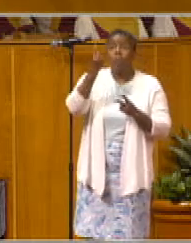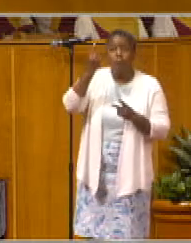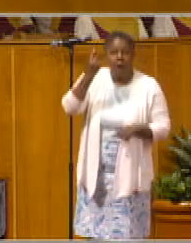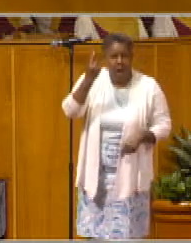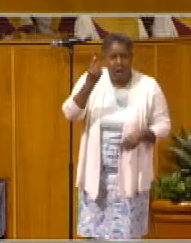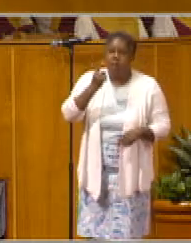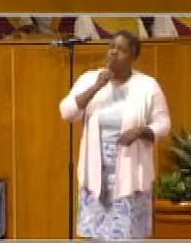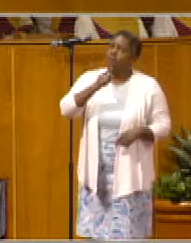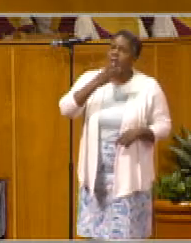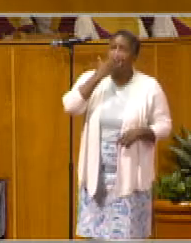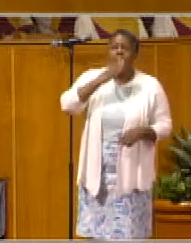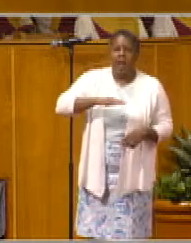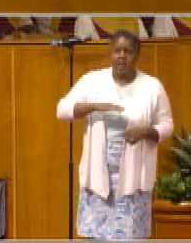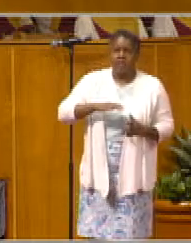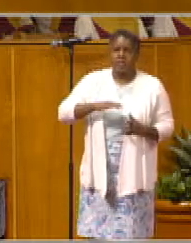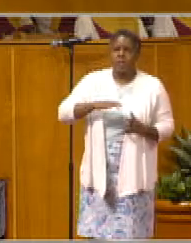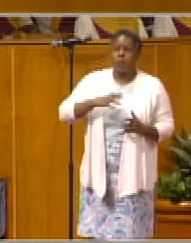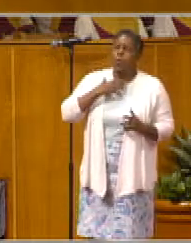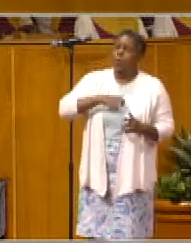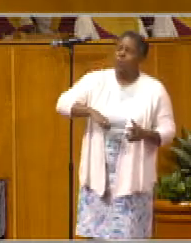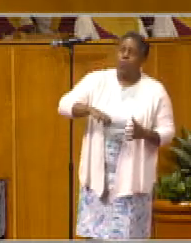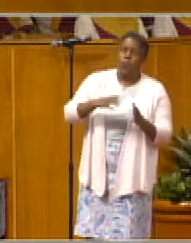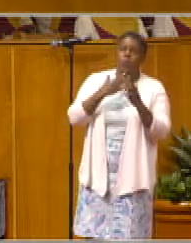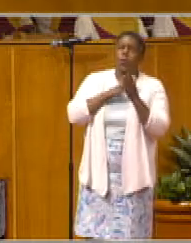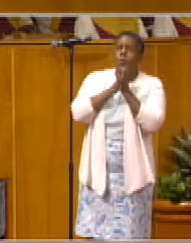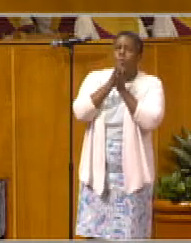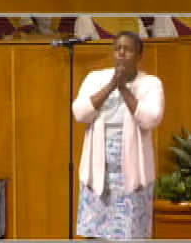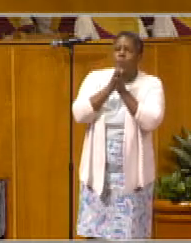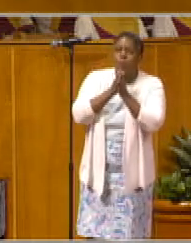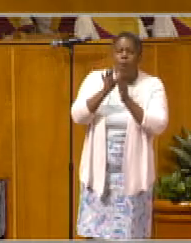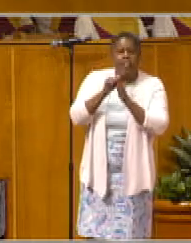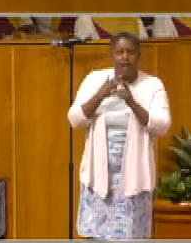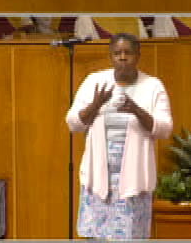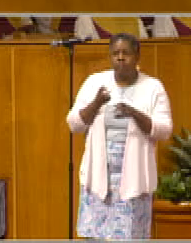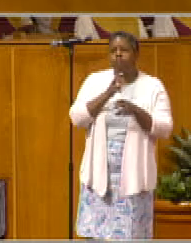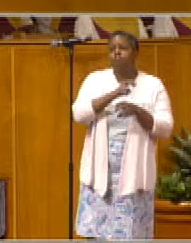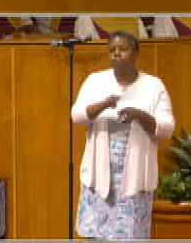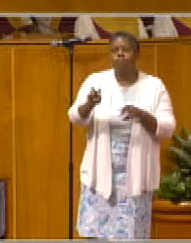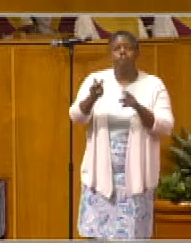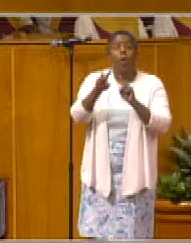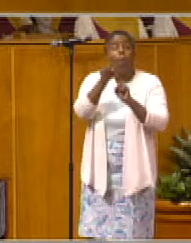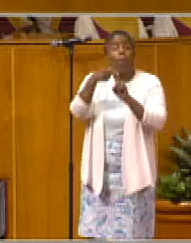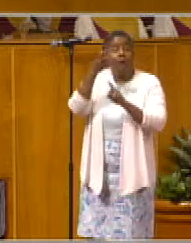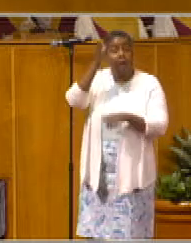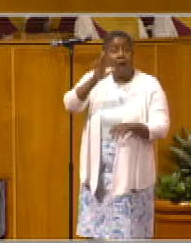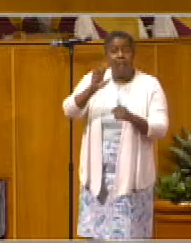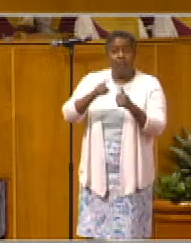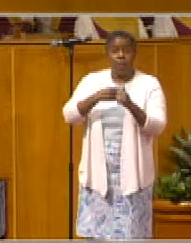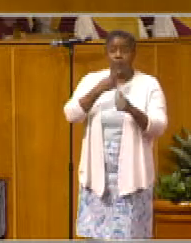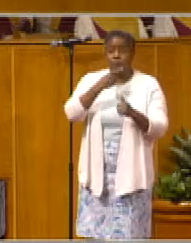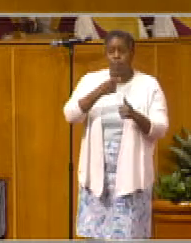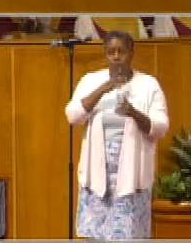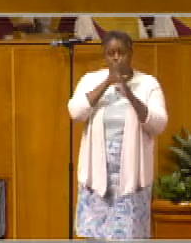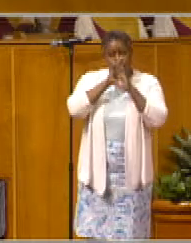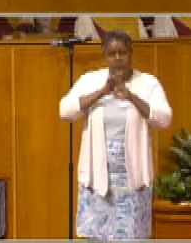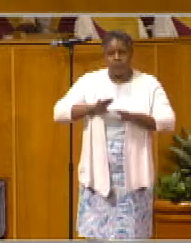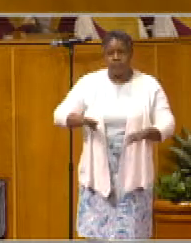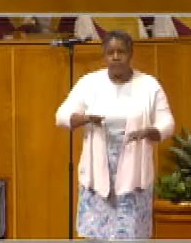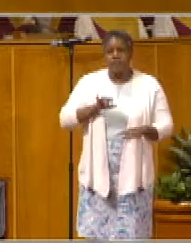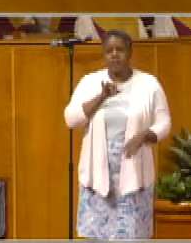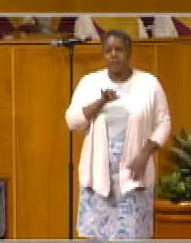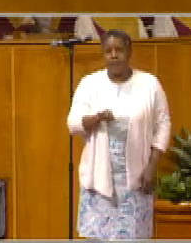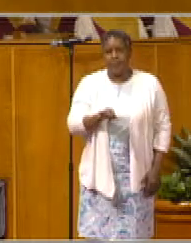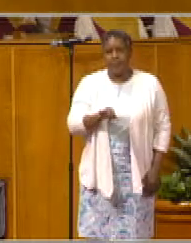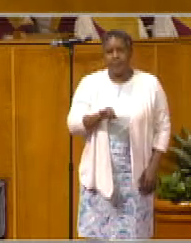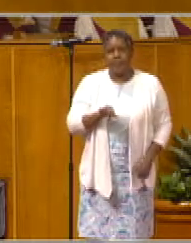someone so badly that you launch out and sail when God told you to sit still. And